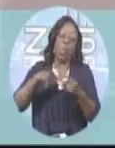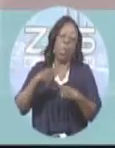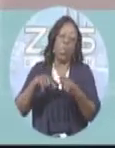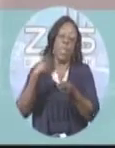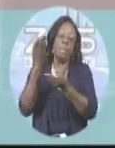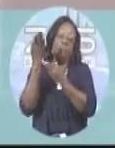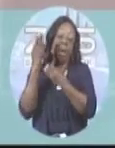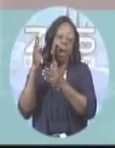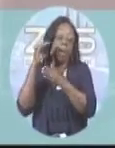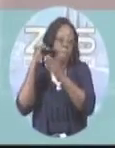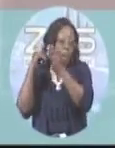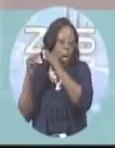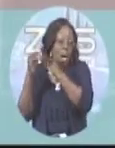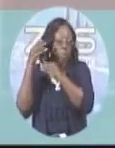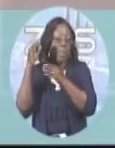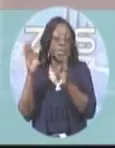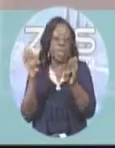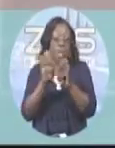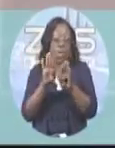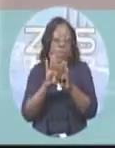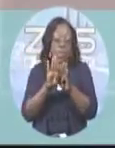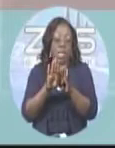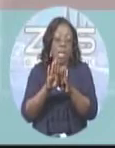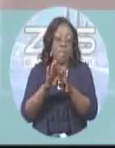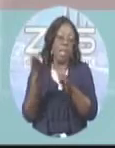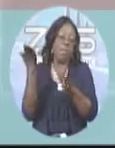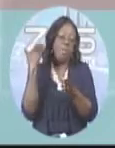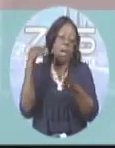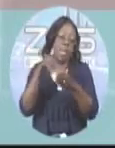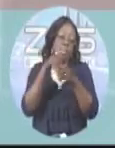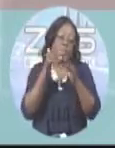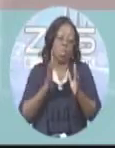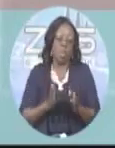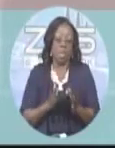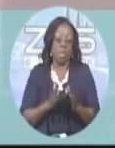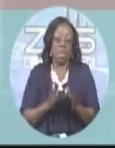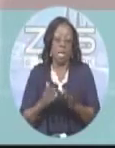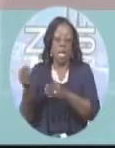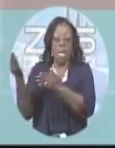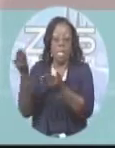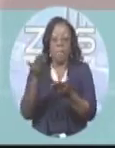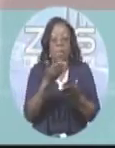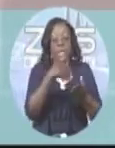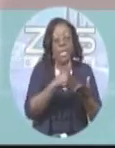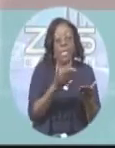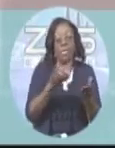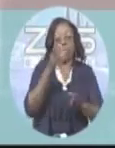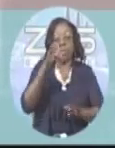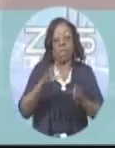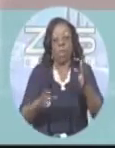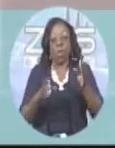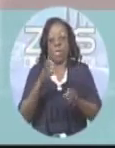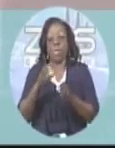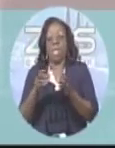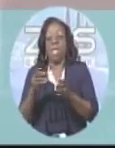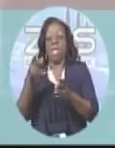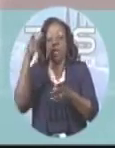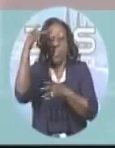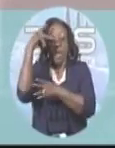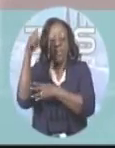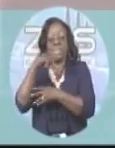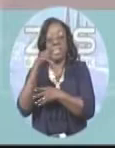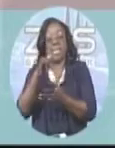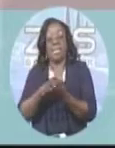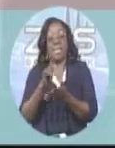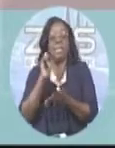previous developer and the matter brought here to the Bahamas, the Prime Minister indicated that we would do everything,